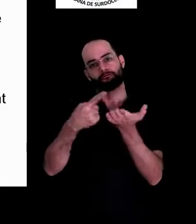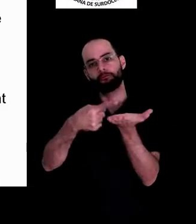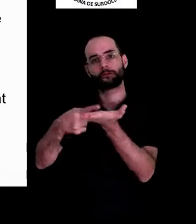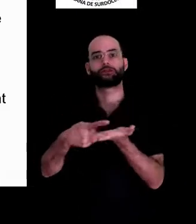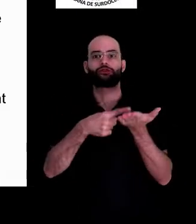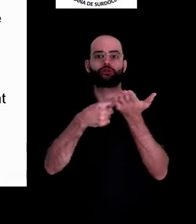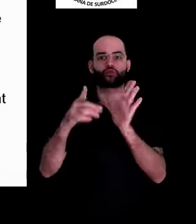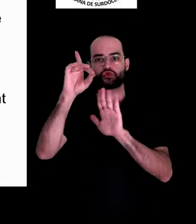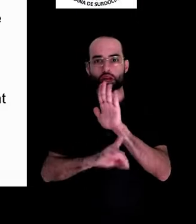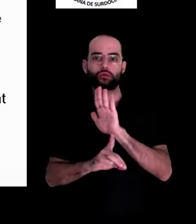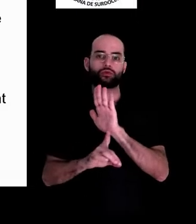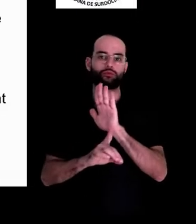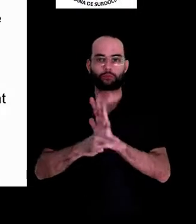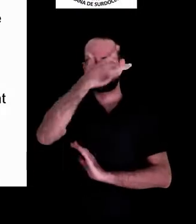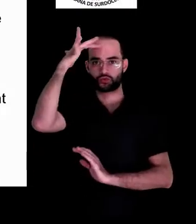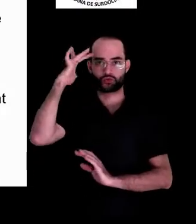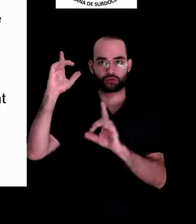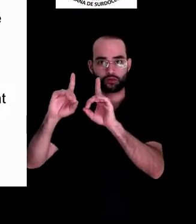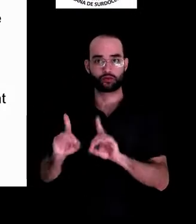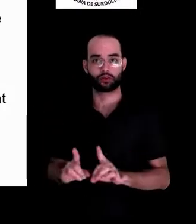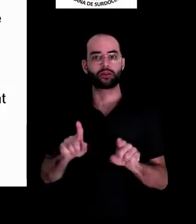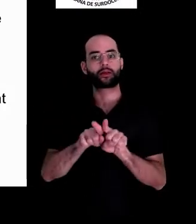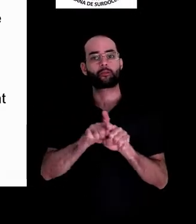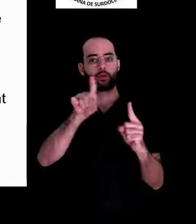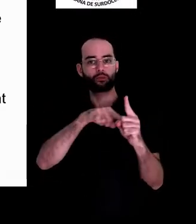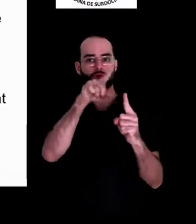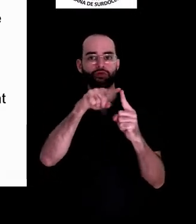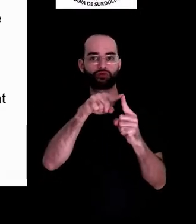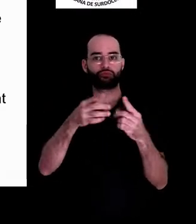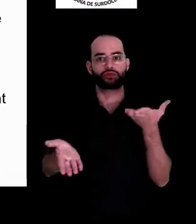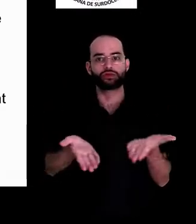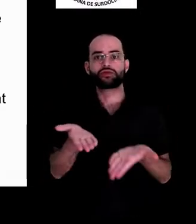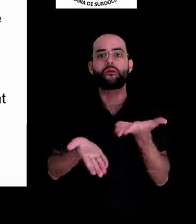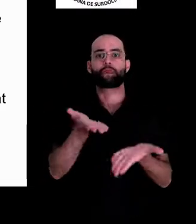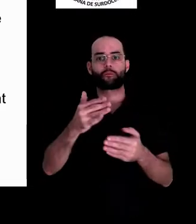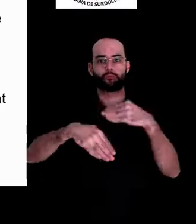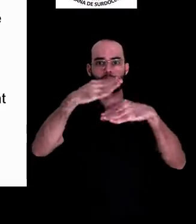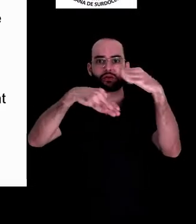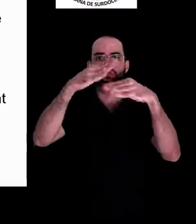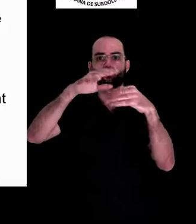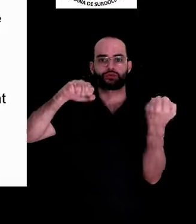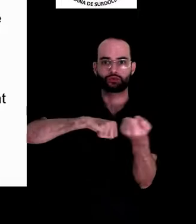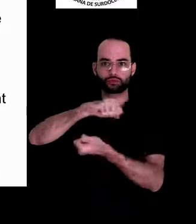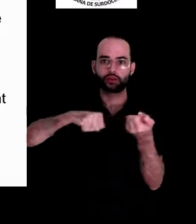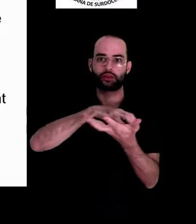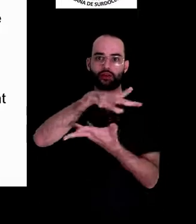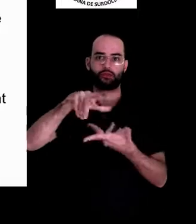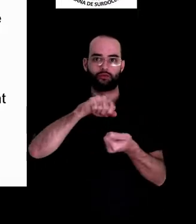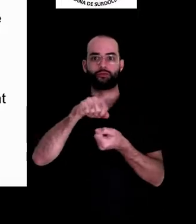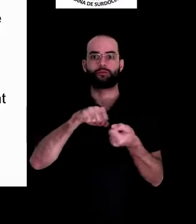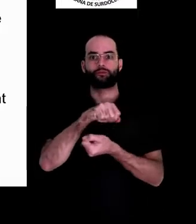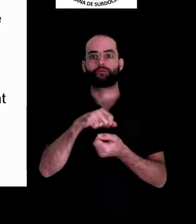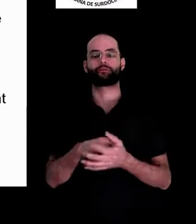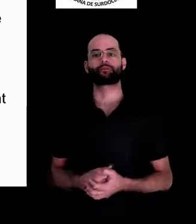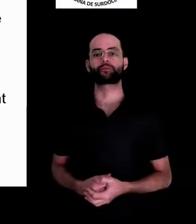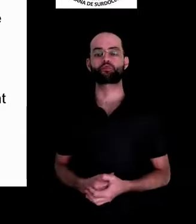written. At risk of exclusion from the implementation of the Convention on the Rights of Persons